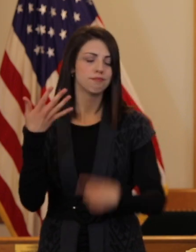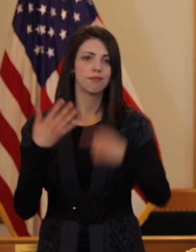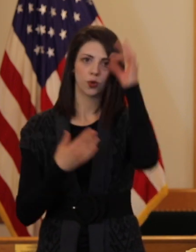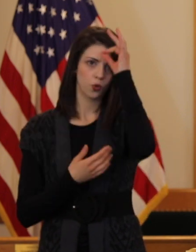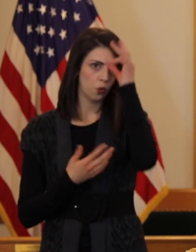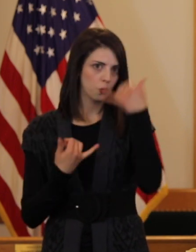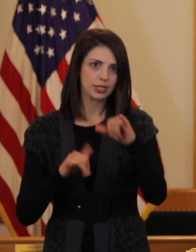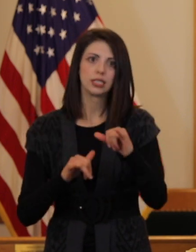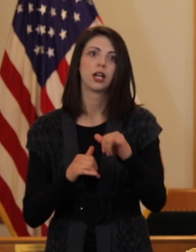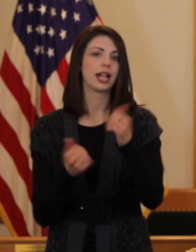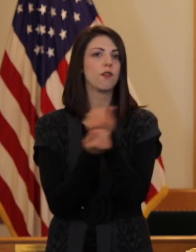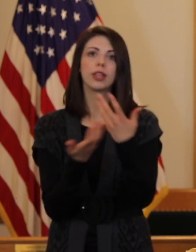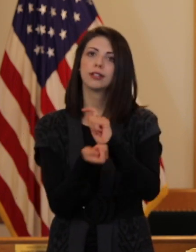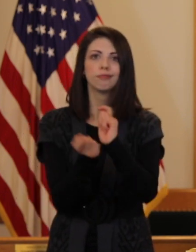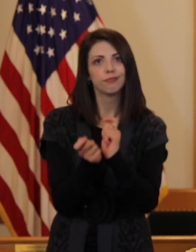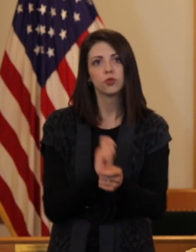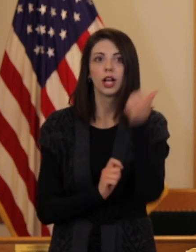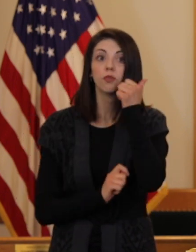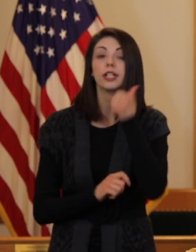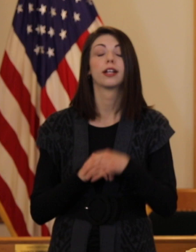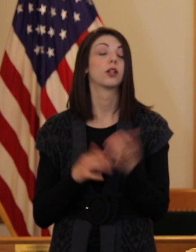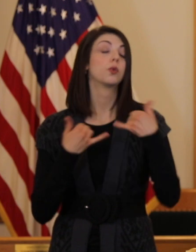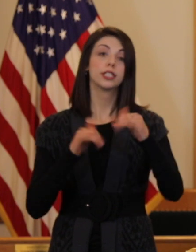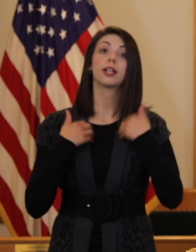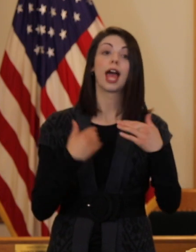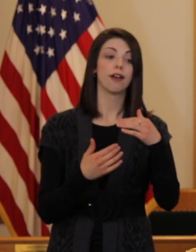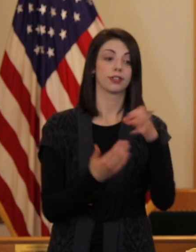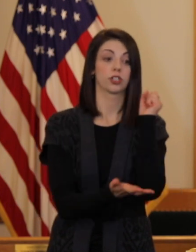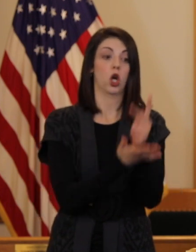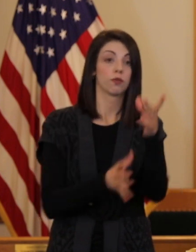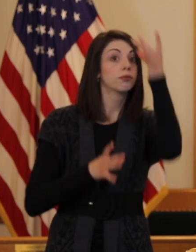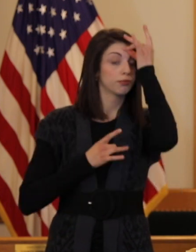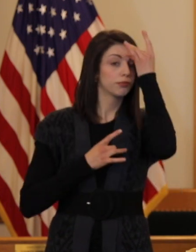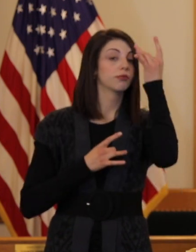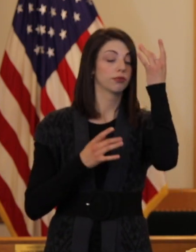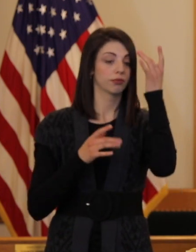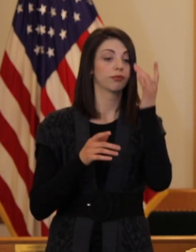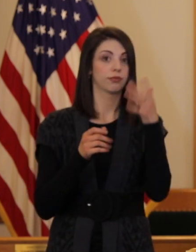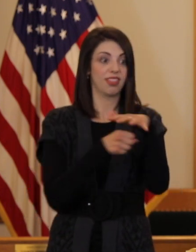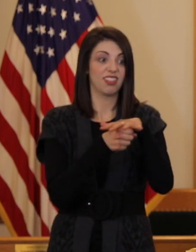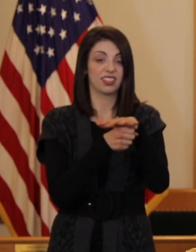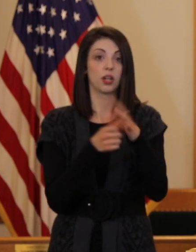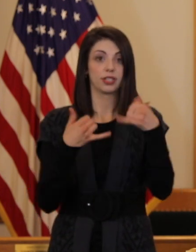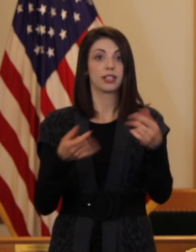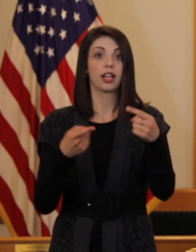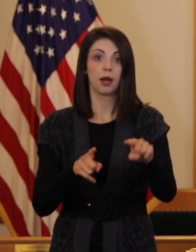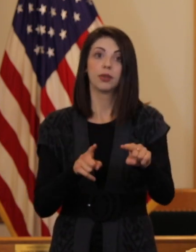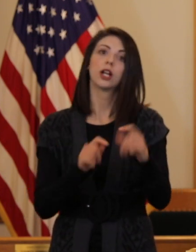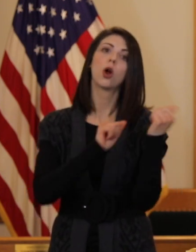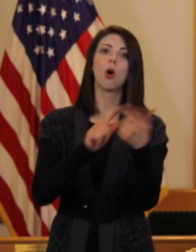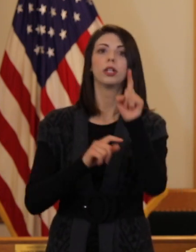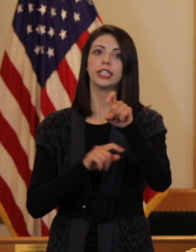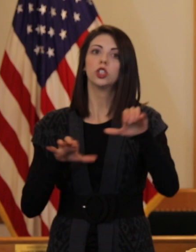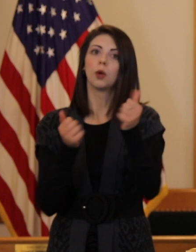daily. Coronavirus is still active in our county and in our region. We each have to do everything we can to prevent this virus